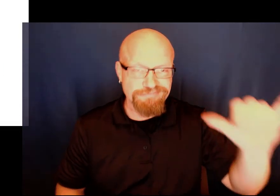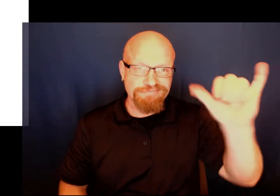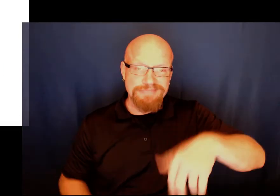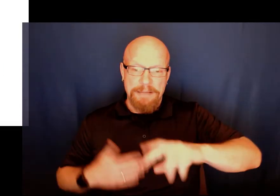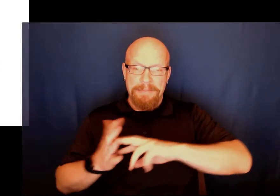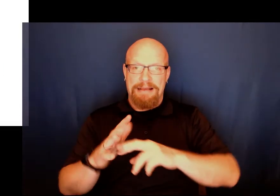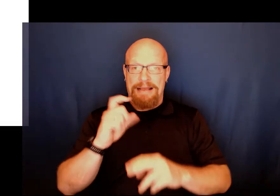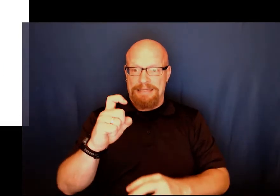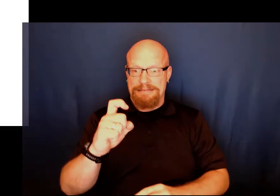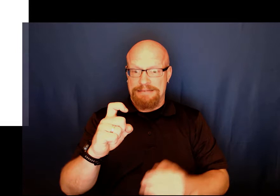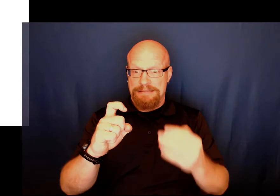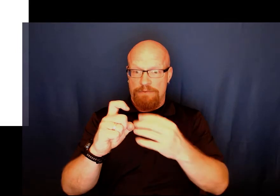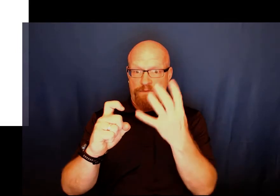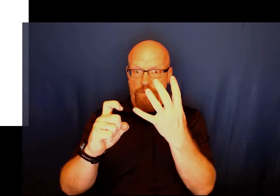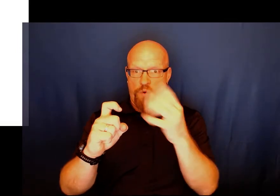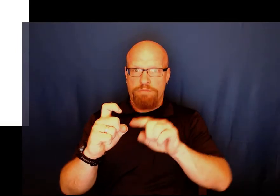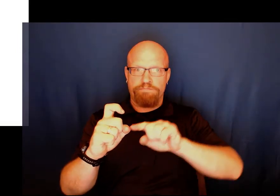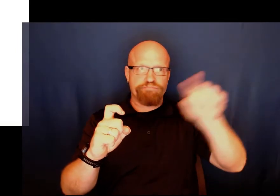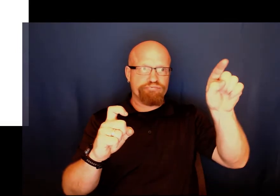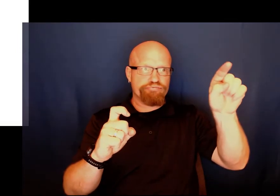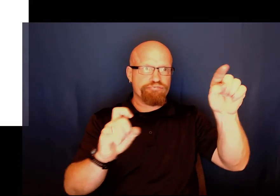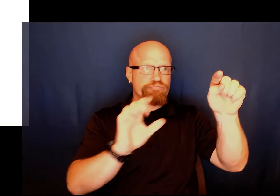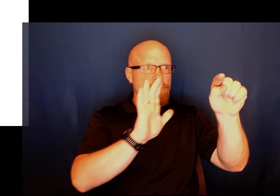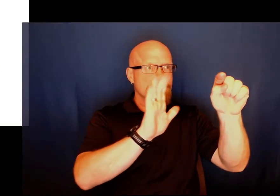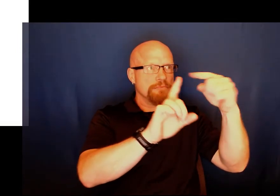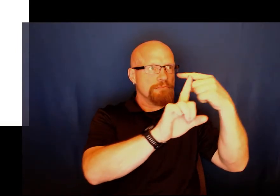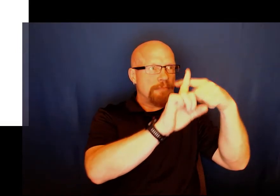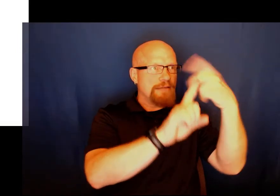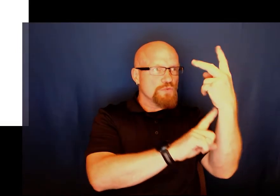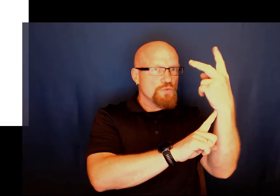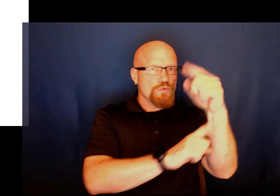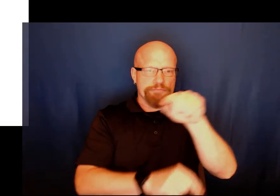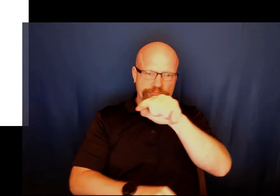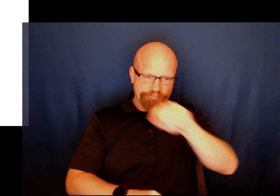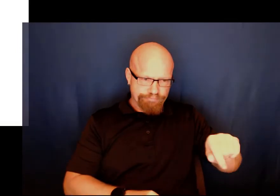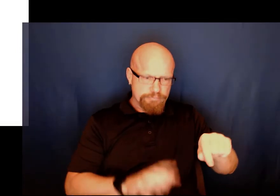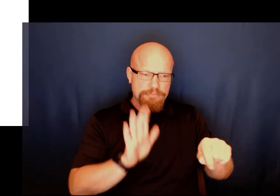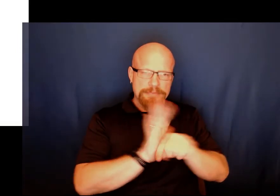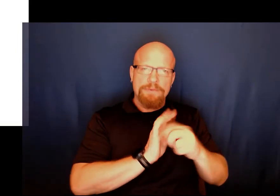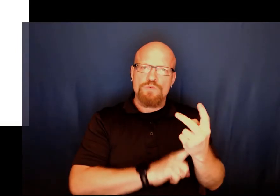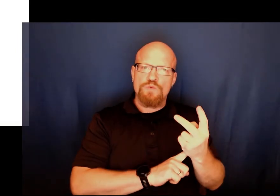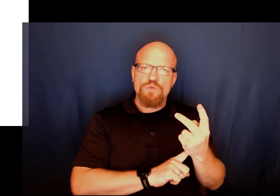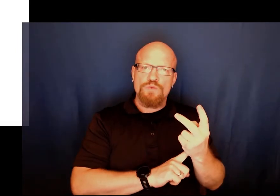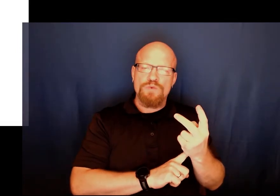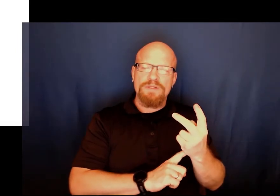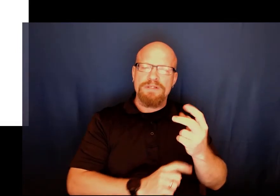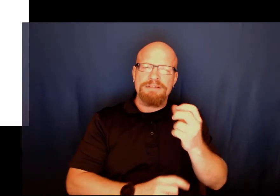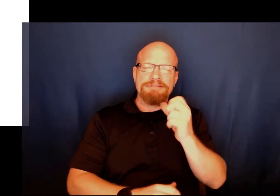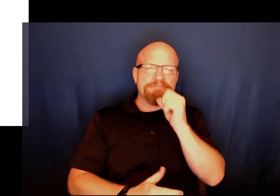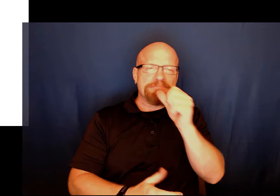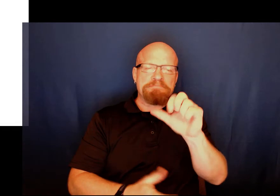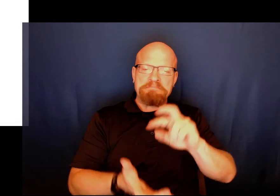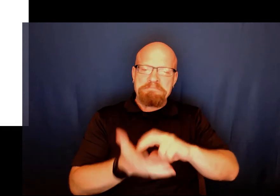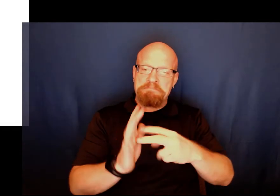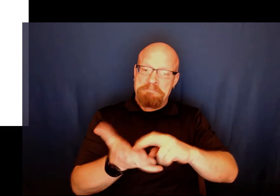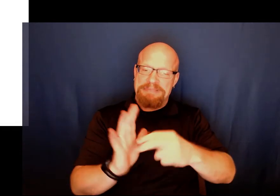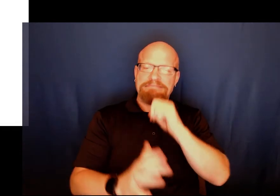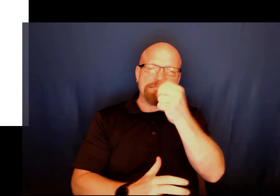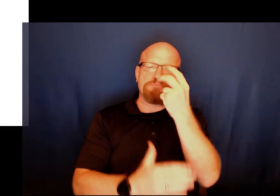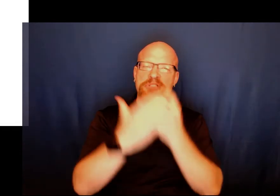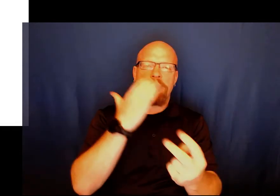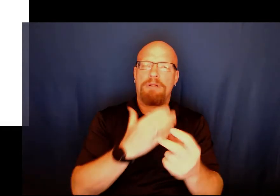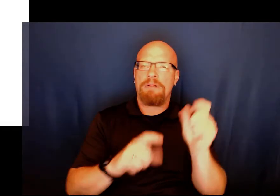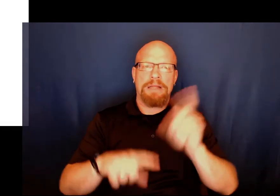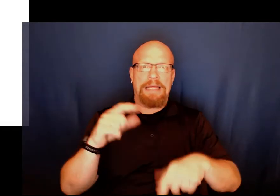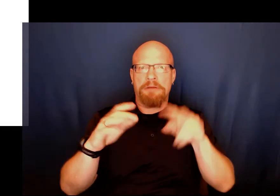And so this means the function or the equation x equals y squared shows us that 4 equals